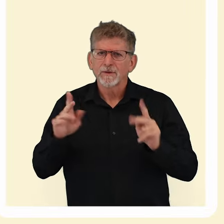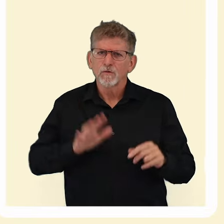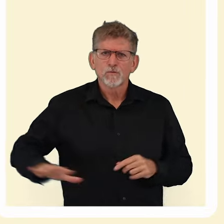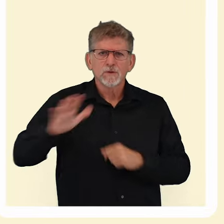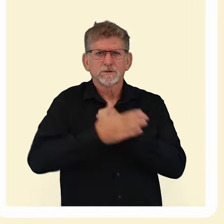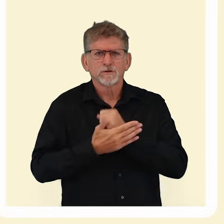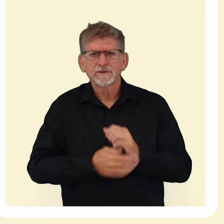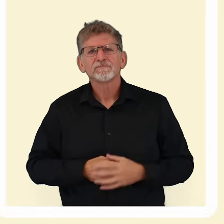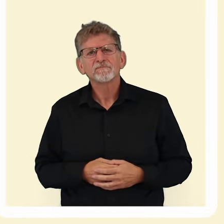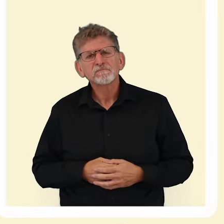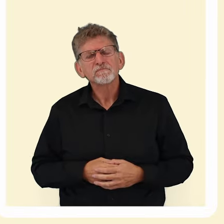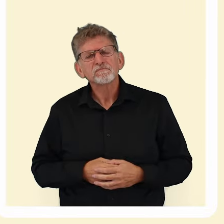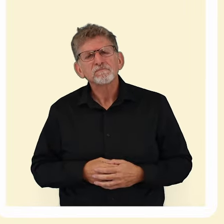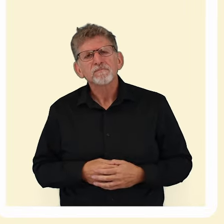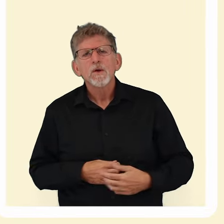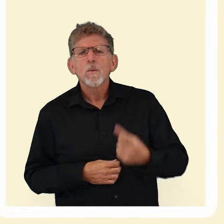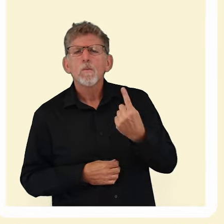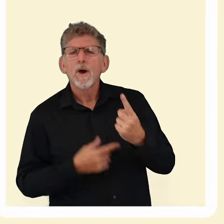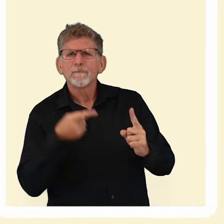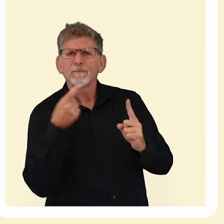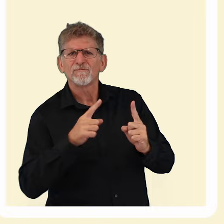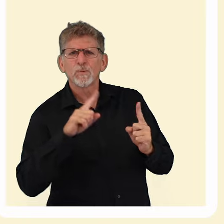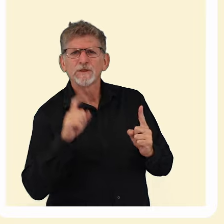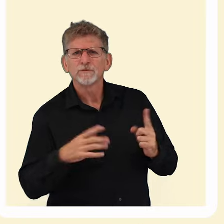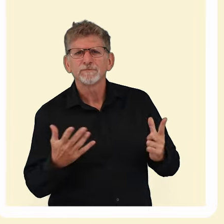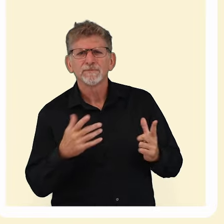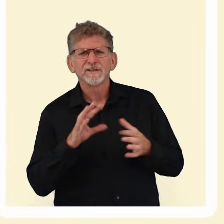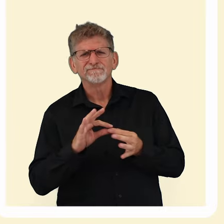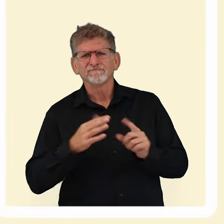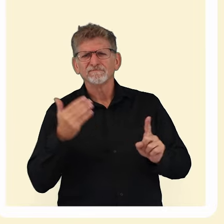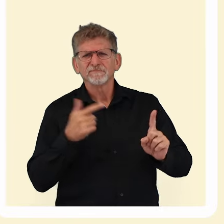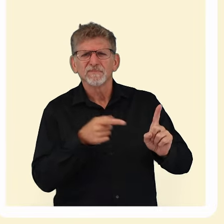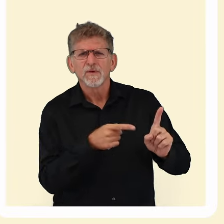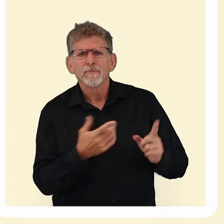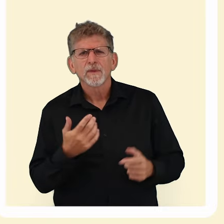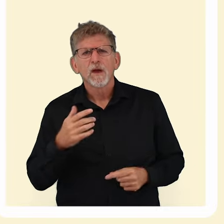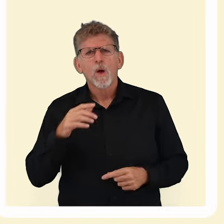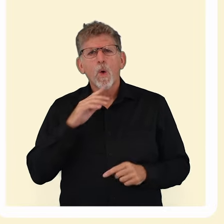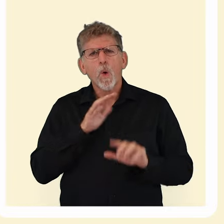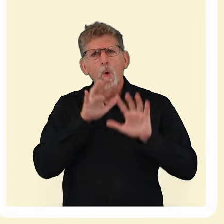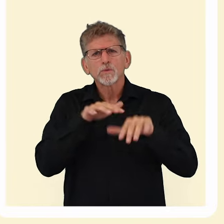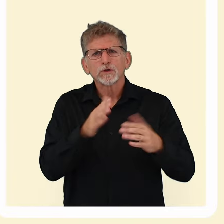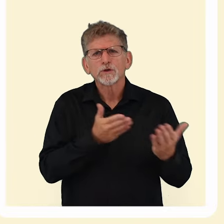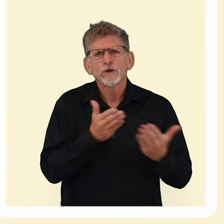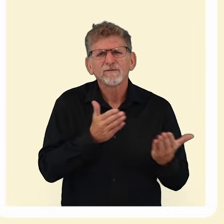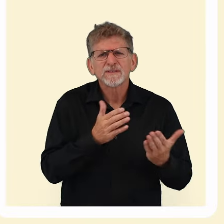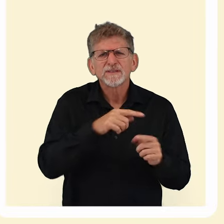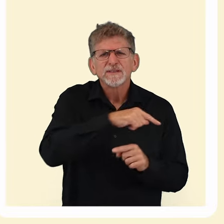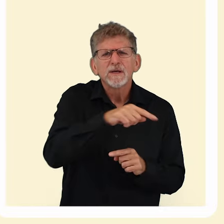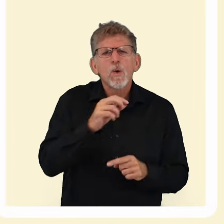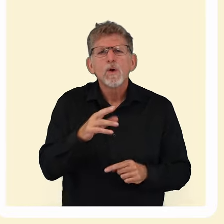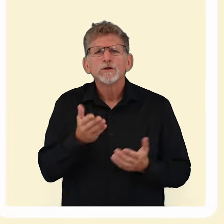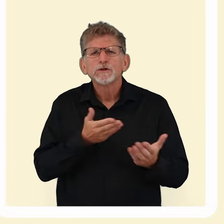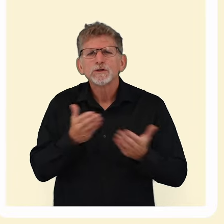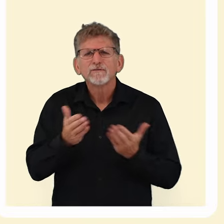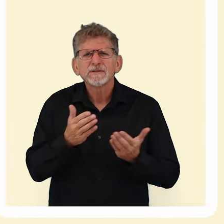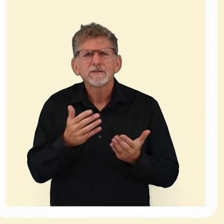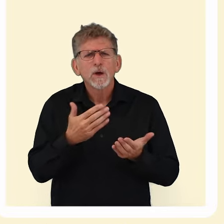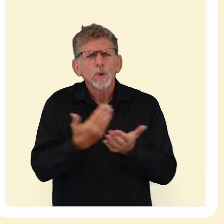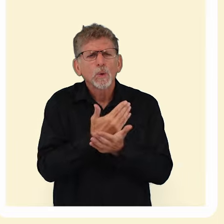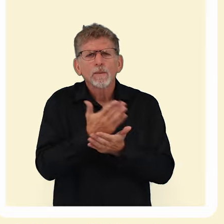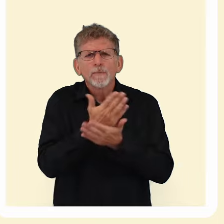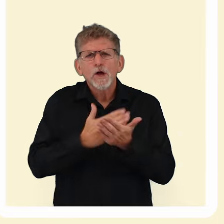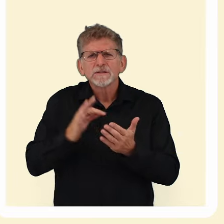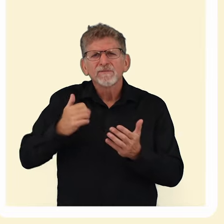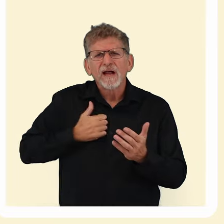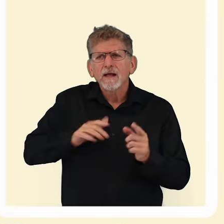specific questions, and I should have said it, is will we have more ocean service or more service in new parts of Canada? Same answer, right? A similar answer.